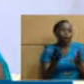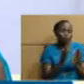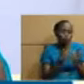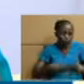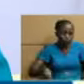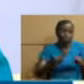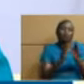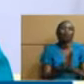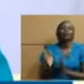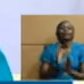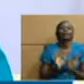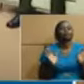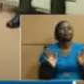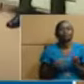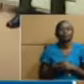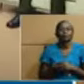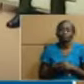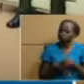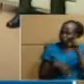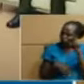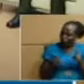it? Is anybody in government listening to you?